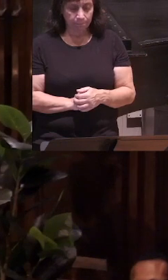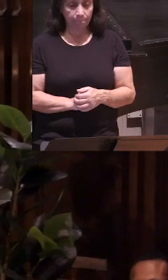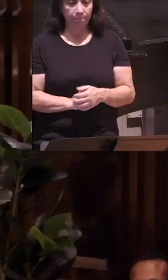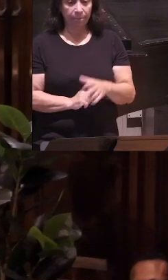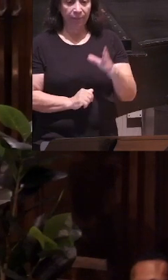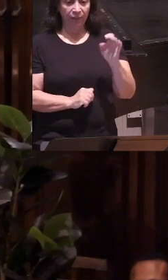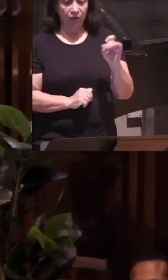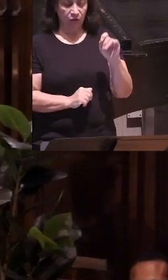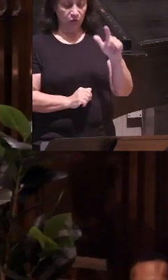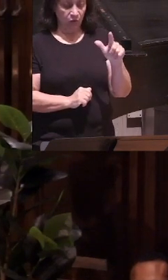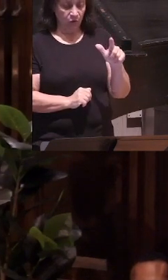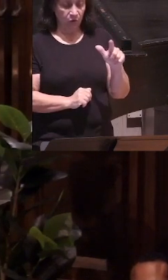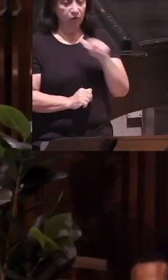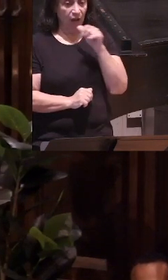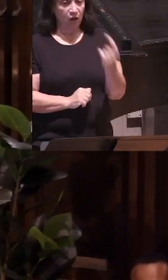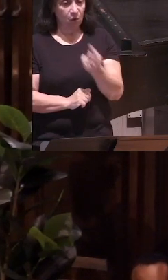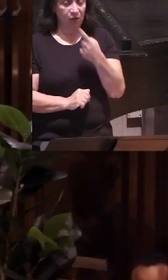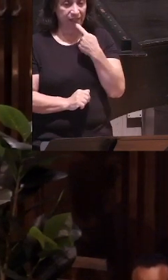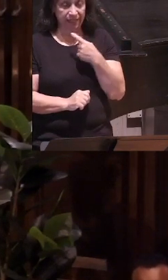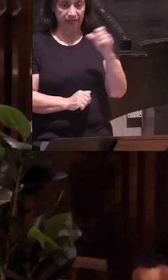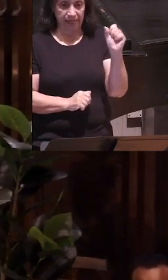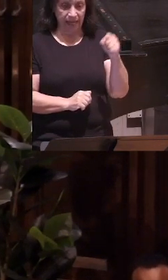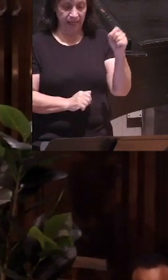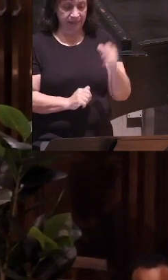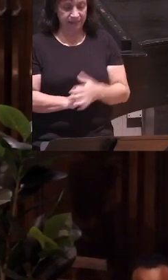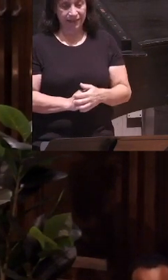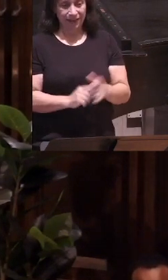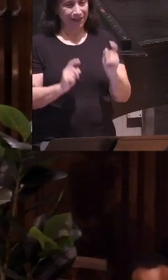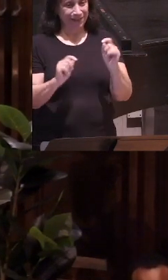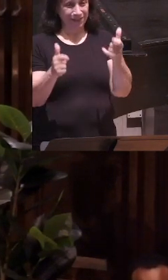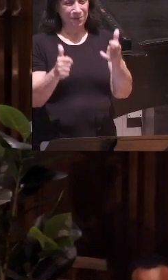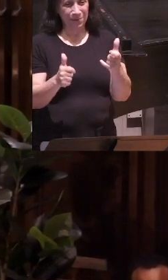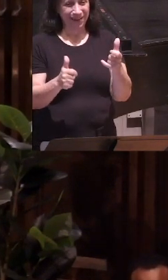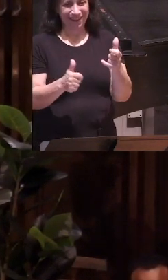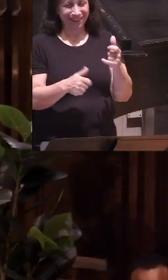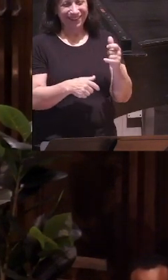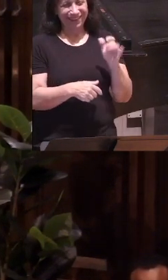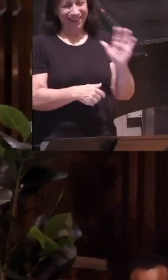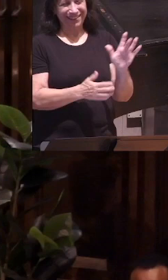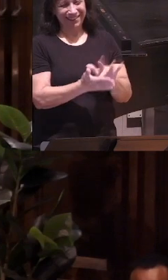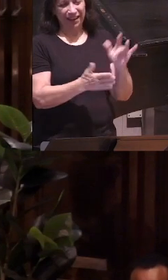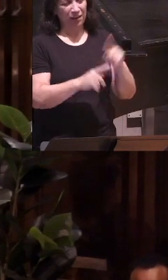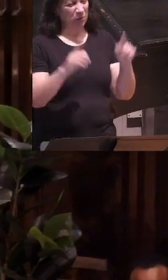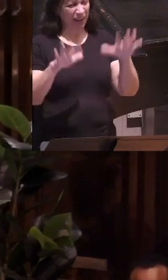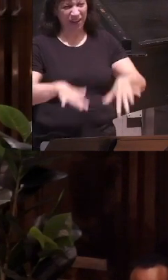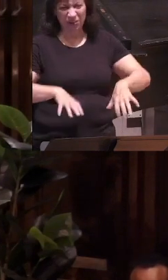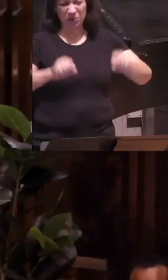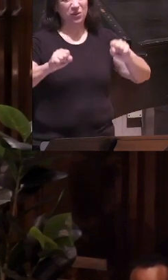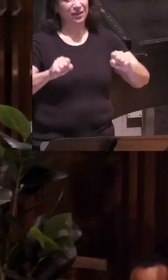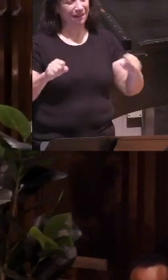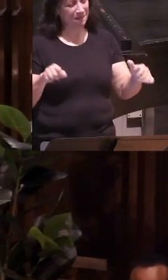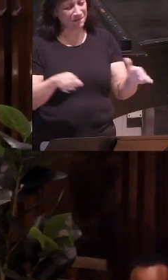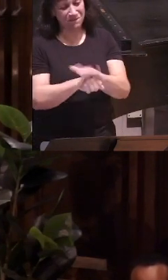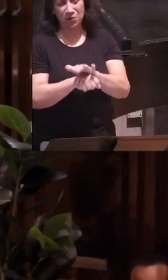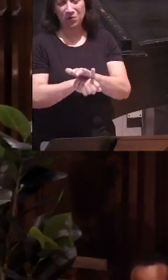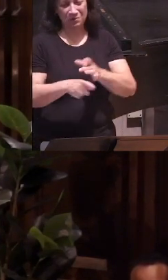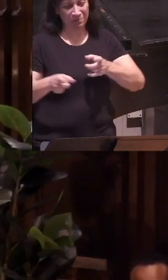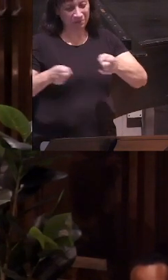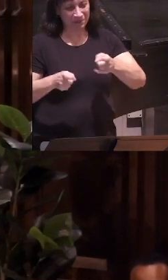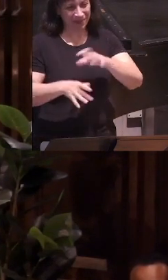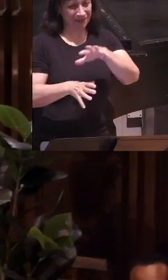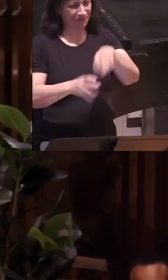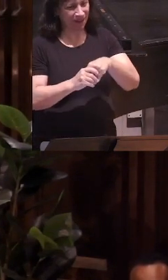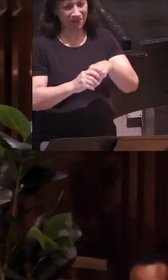Earl not only said yes, in quintessential Earl style, he took this on. He was